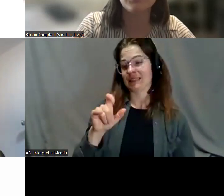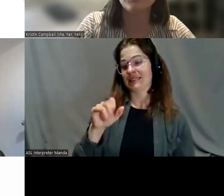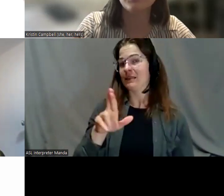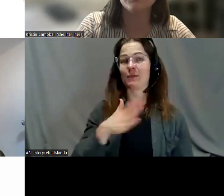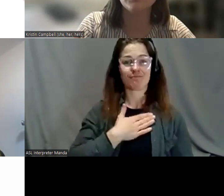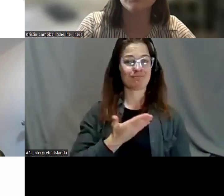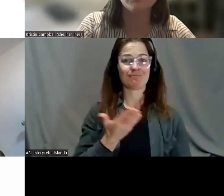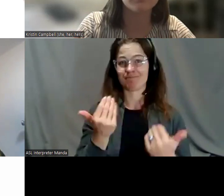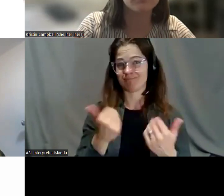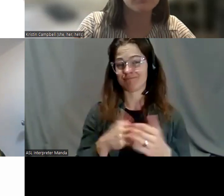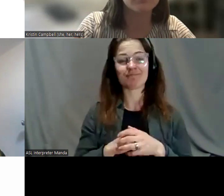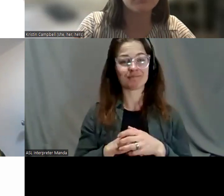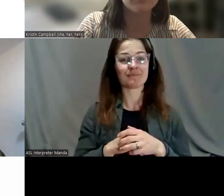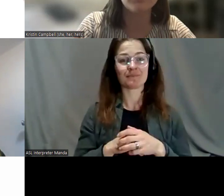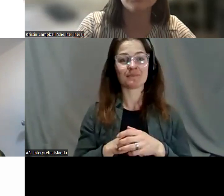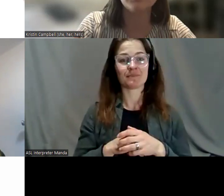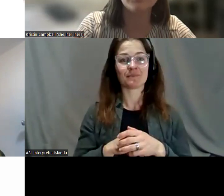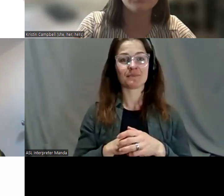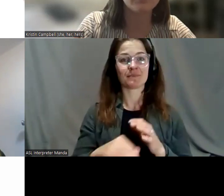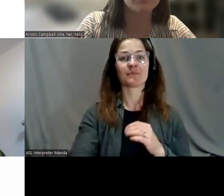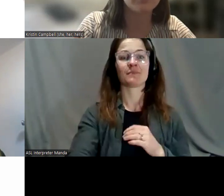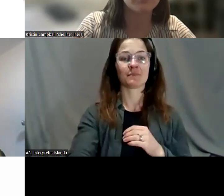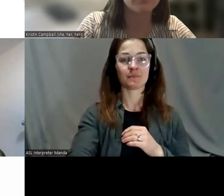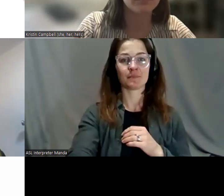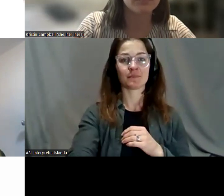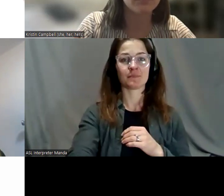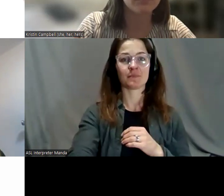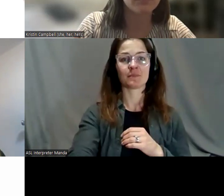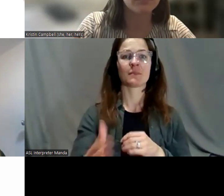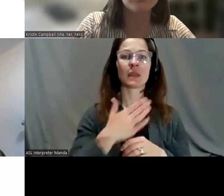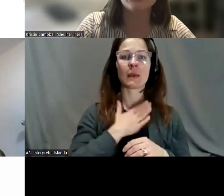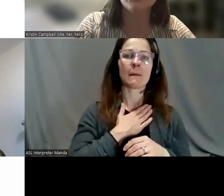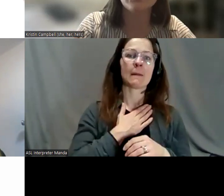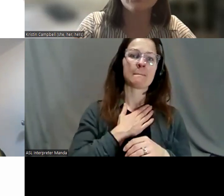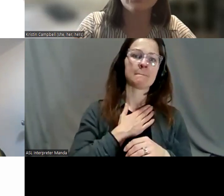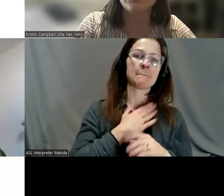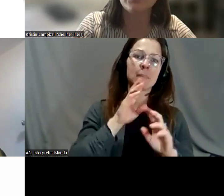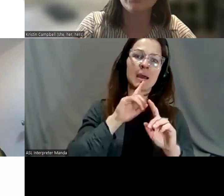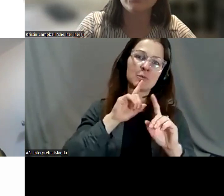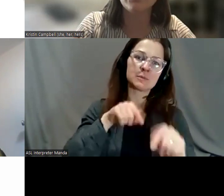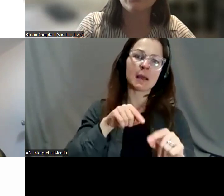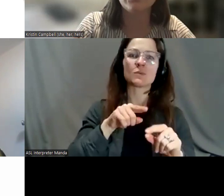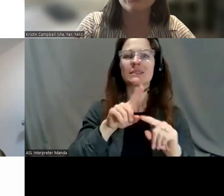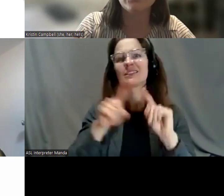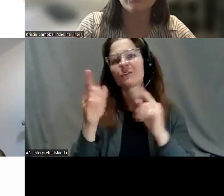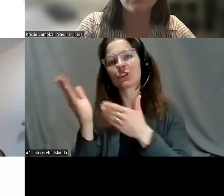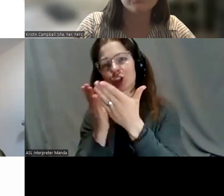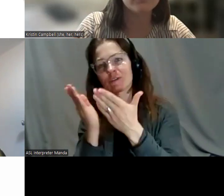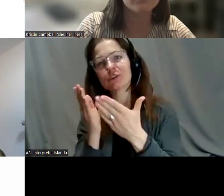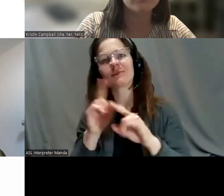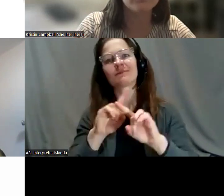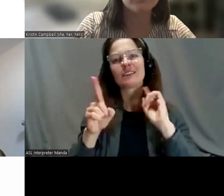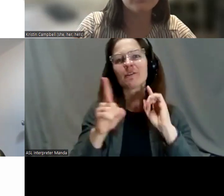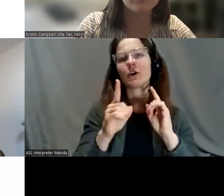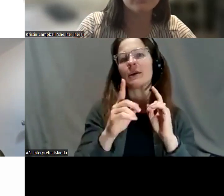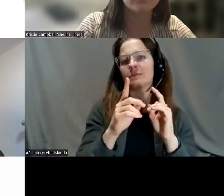to. The response I put into chat in response to the question, there are various types of programs and coding languages that can